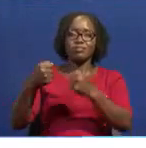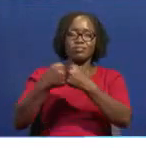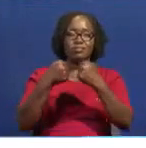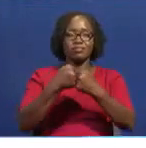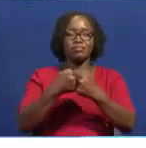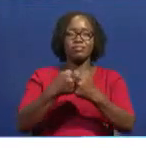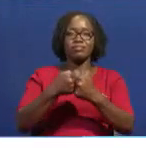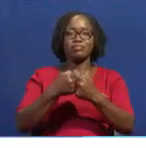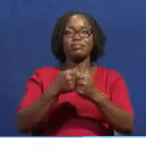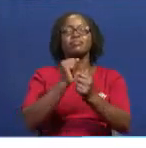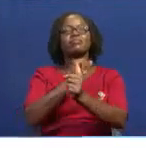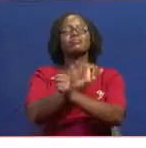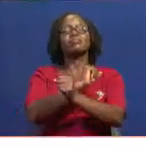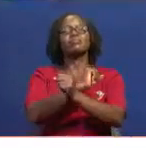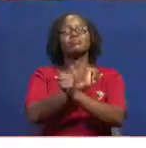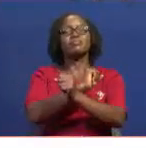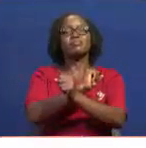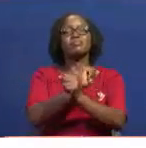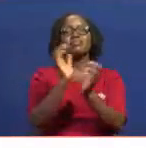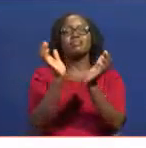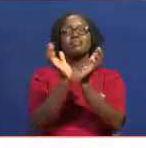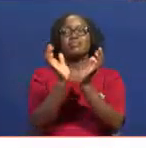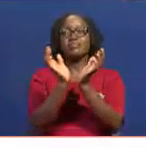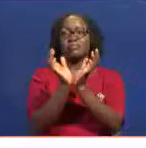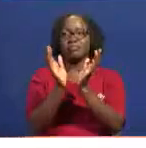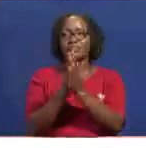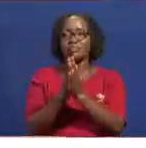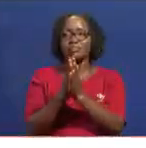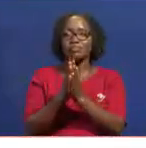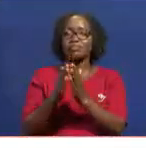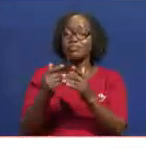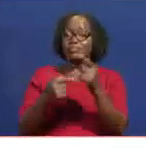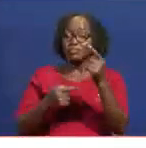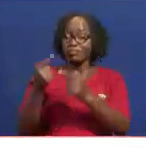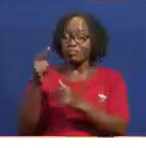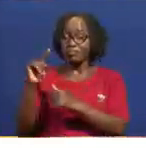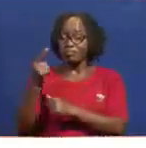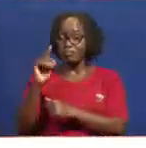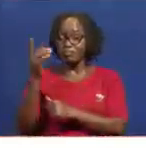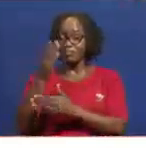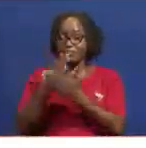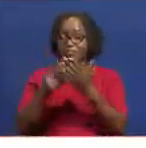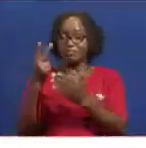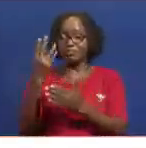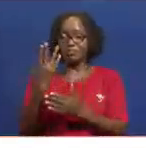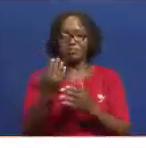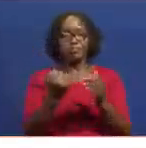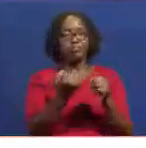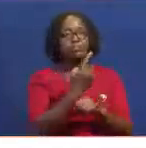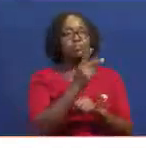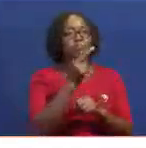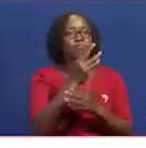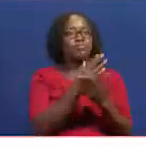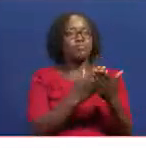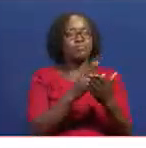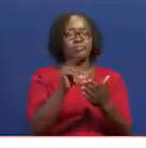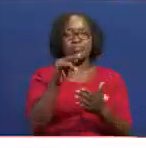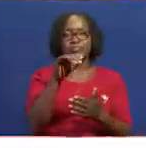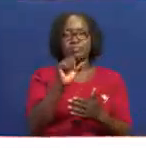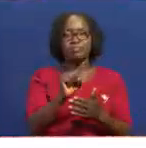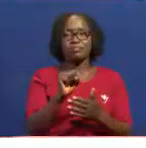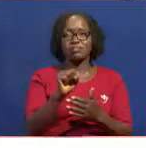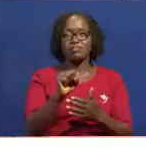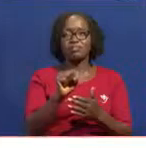Nairobi. Ulinzi took an early lead through Solomon Kanalewa and held on to win the first half 24-11. In the second half, NYS offered